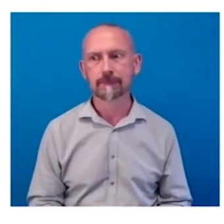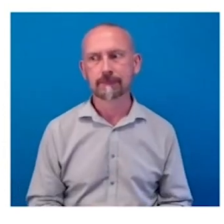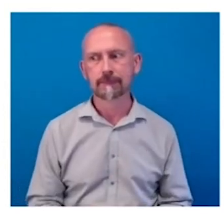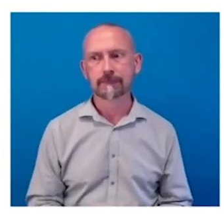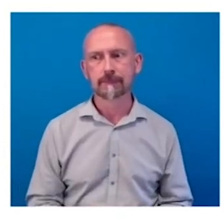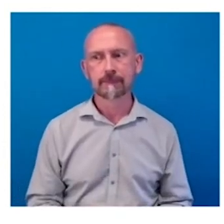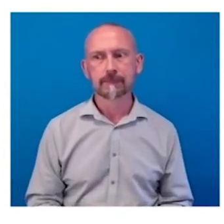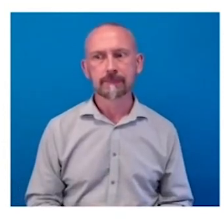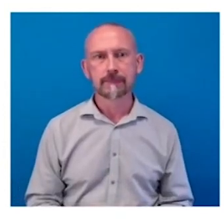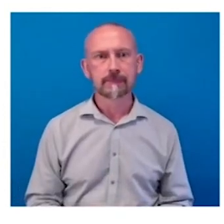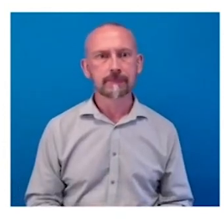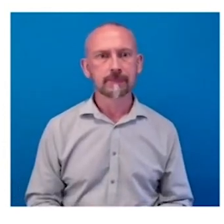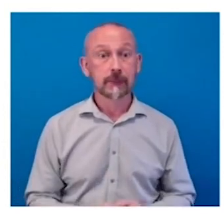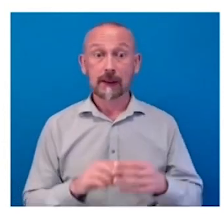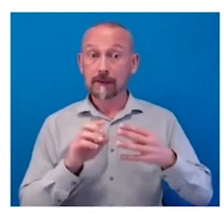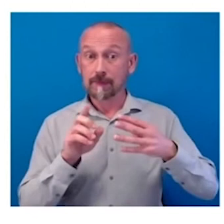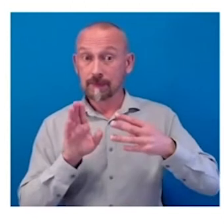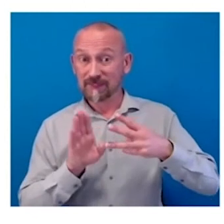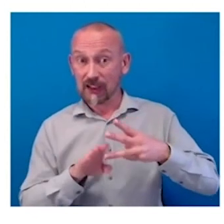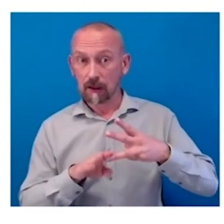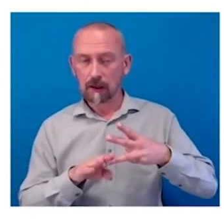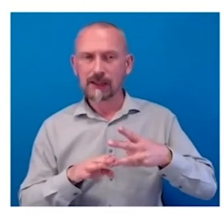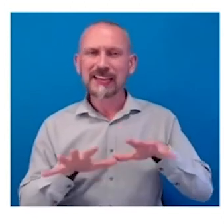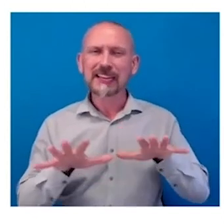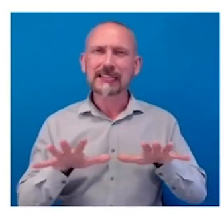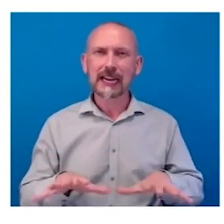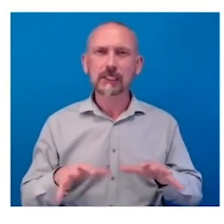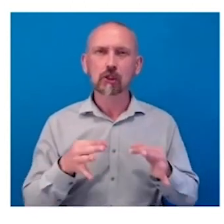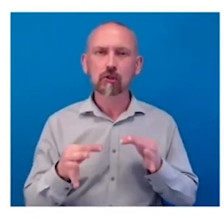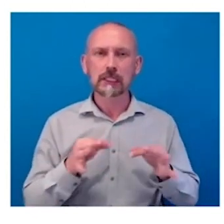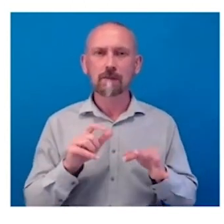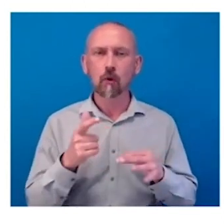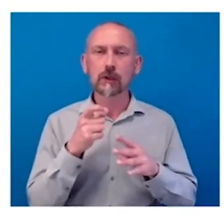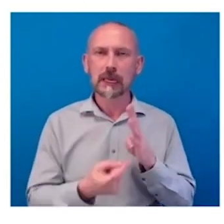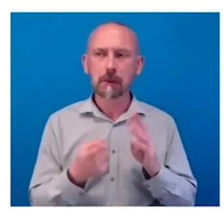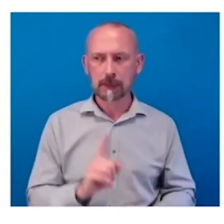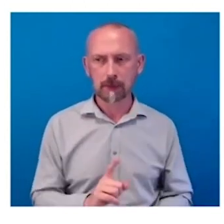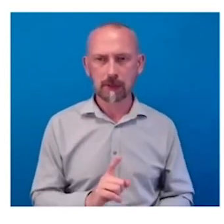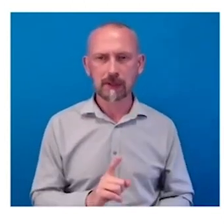I wanted to bring up the National Strategy for Disabled People. I know you had a fabulous talk earlier today